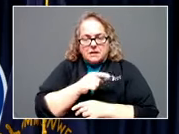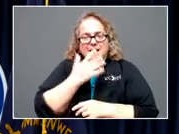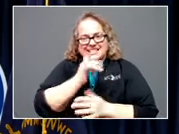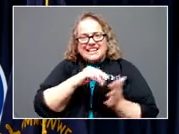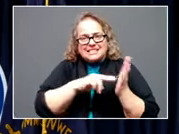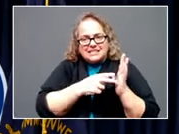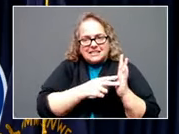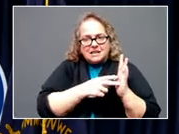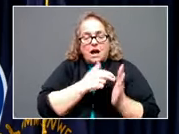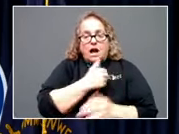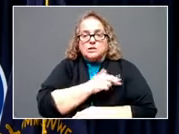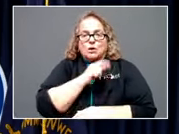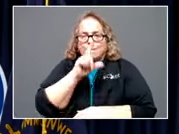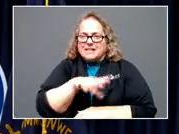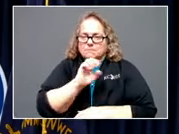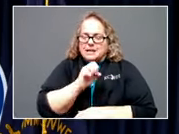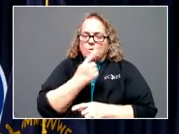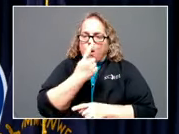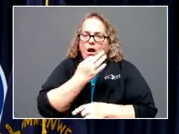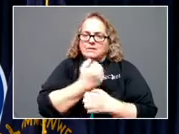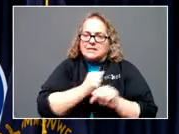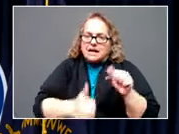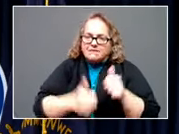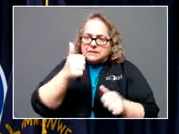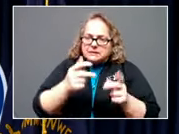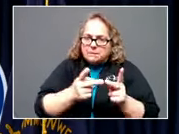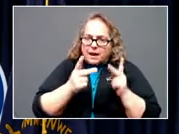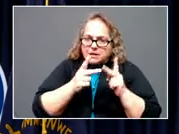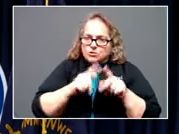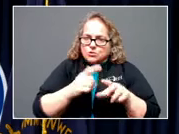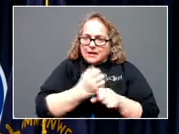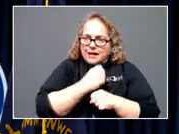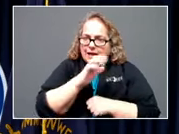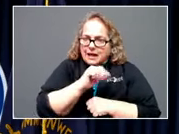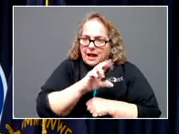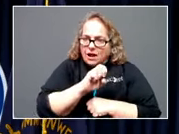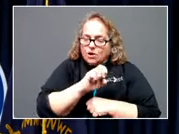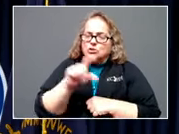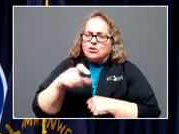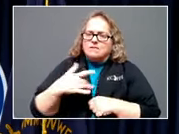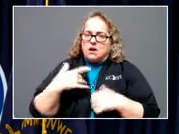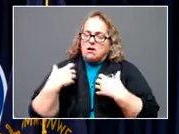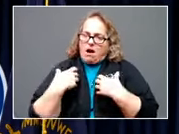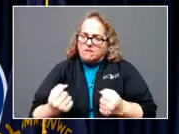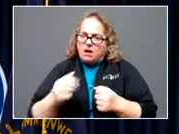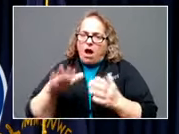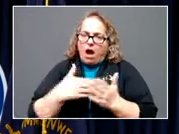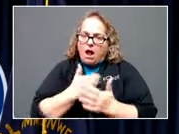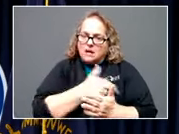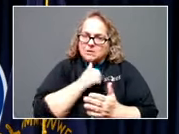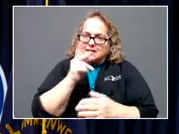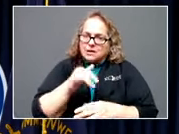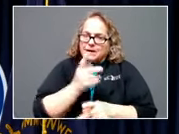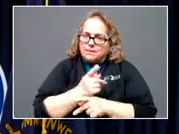among the safest places you can go to get care. So you should still feel very confident that all the hospitals in Kentucky are going to keep you safe and do the best they